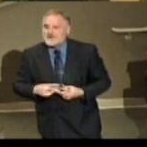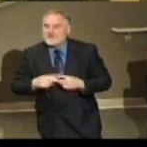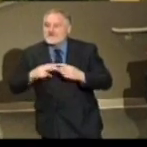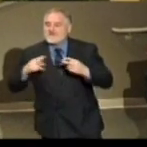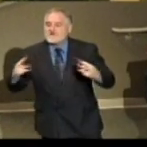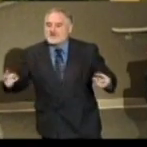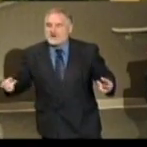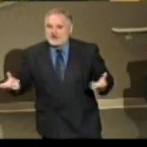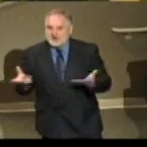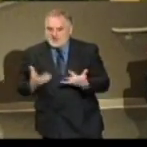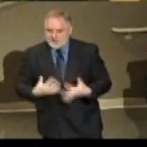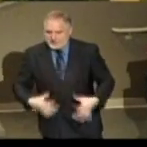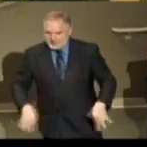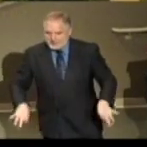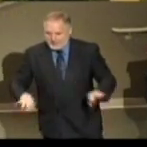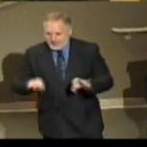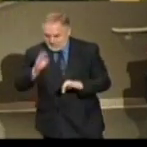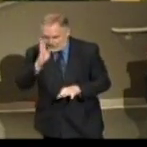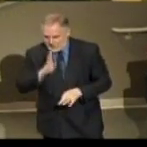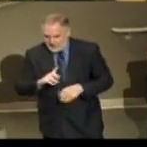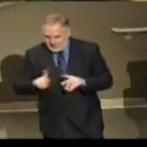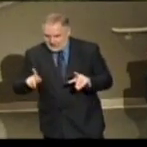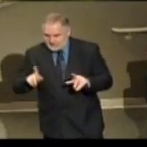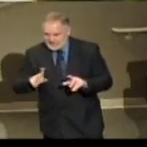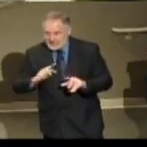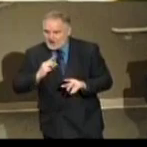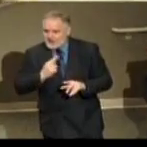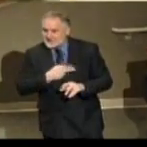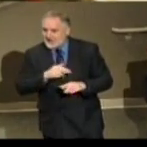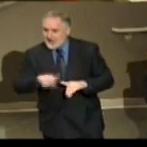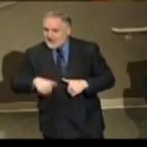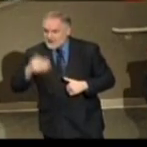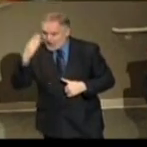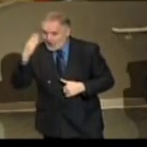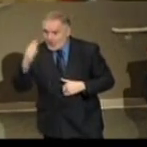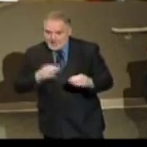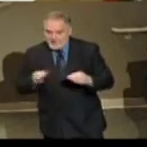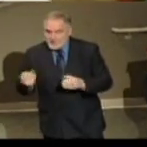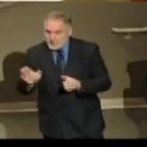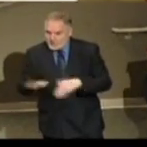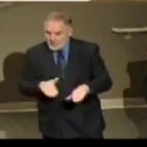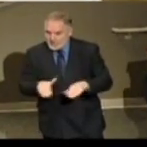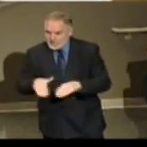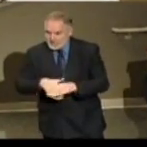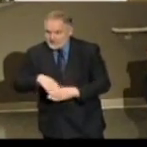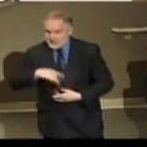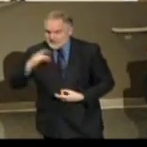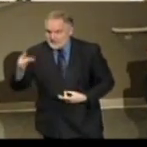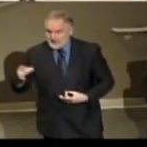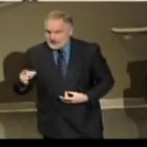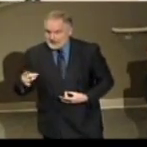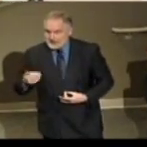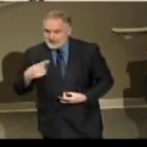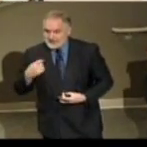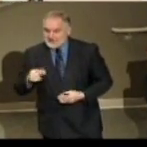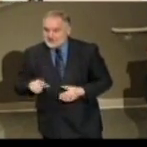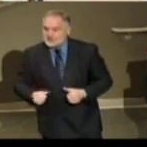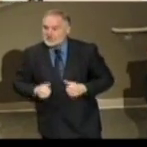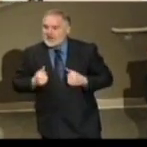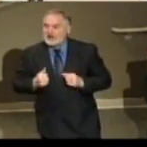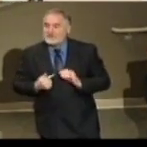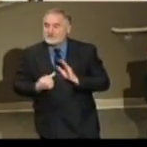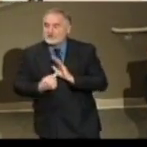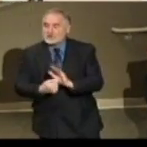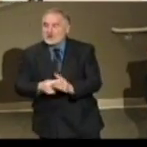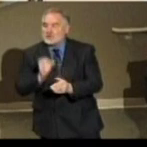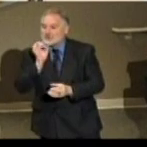the benchmarks to tell us if we're walking in the Spirit. He said, if you're walking in the Spirit, your life will show the fruit